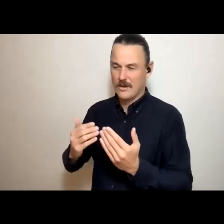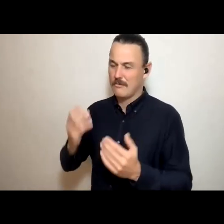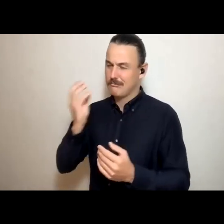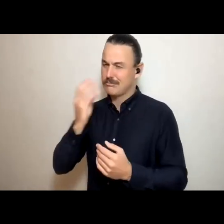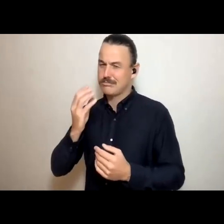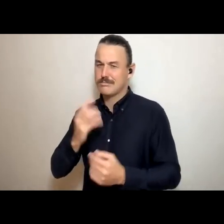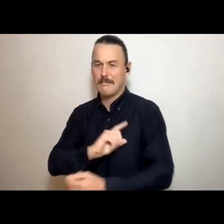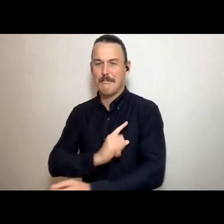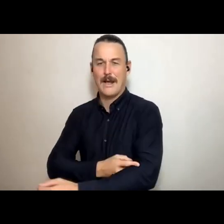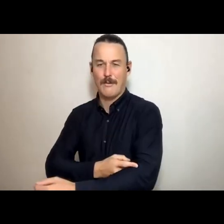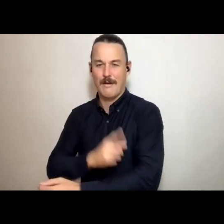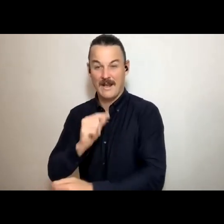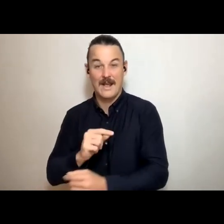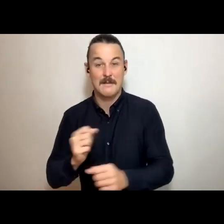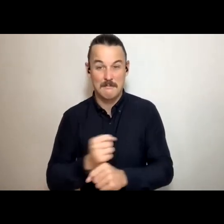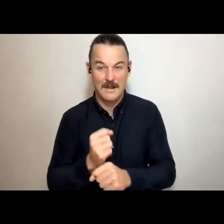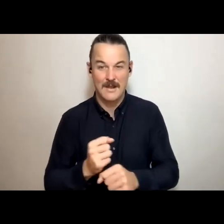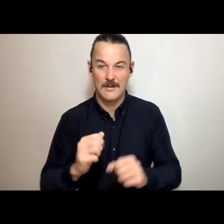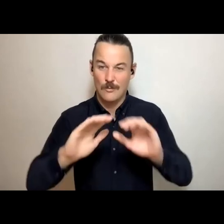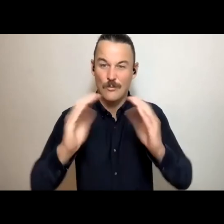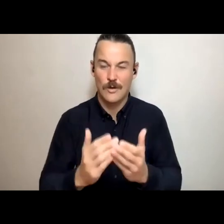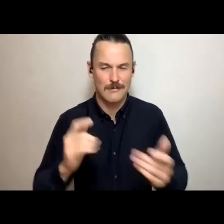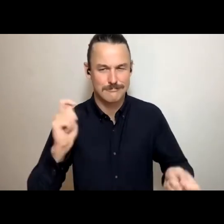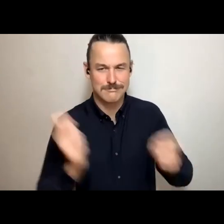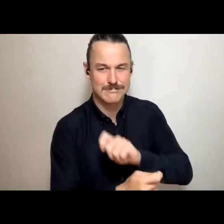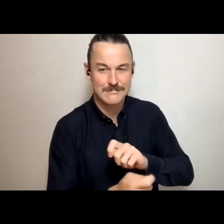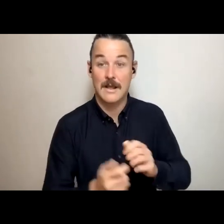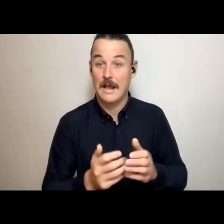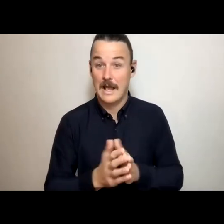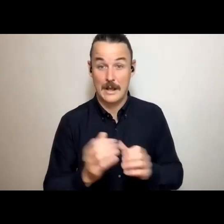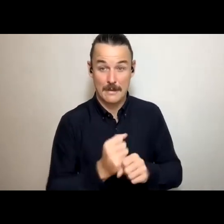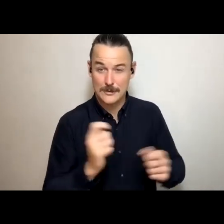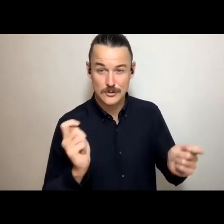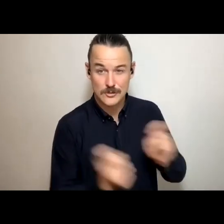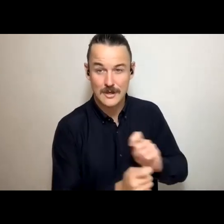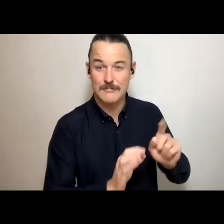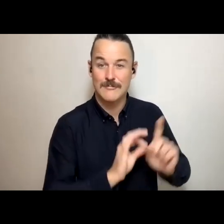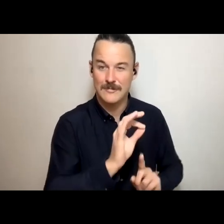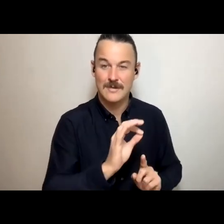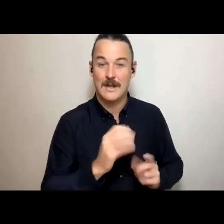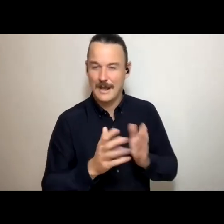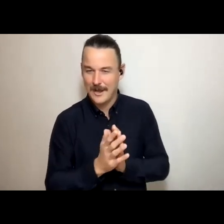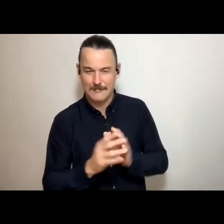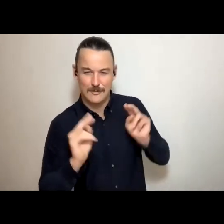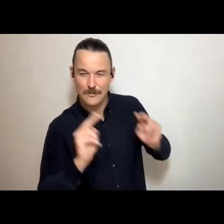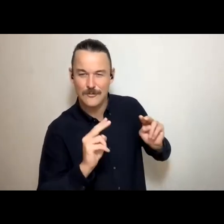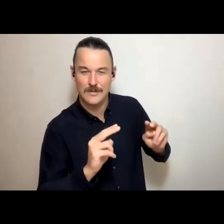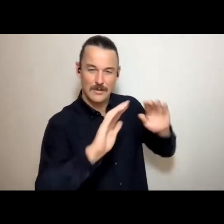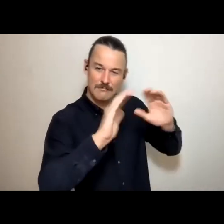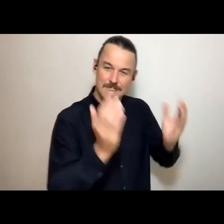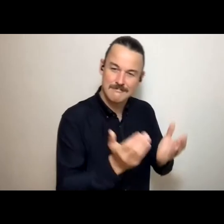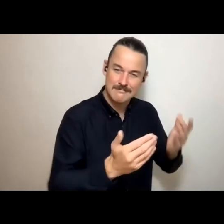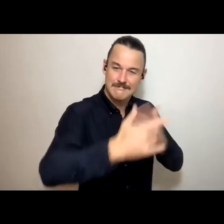radical and powerful social change by looking at the details of how our society and how people within our society are viewed and the